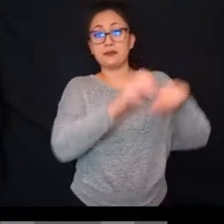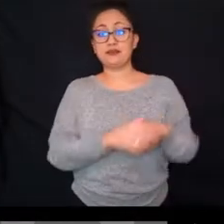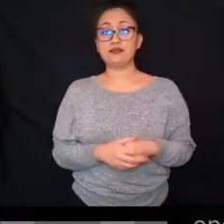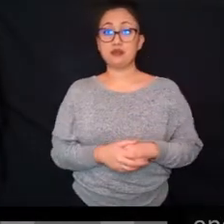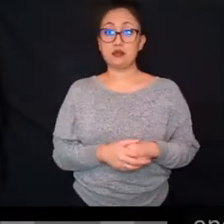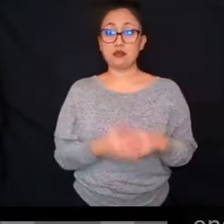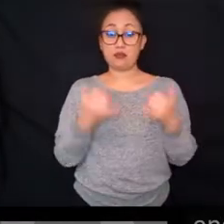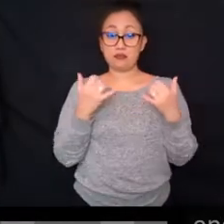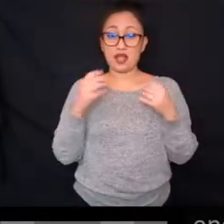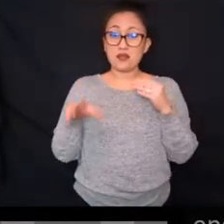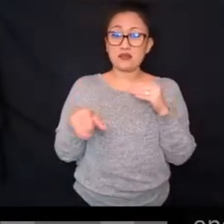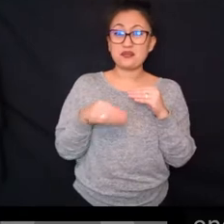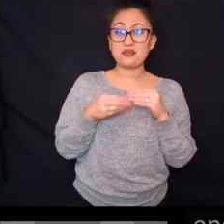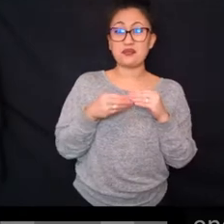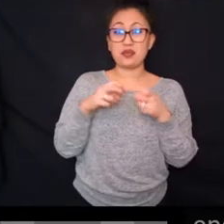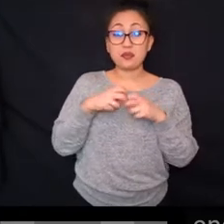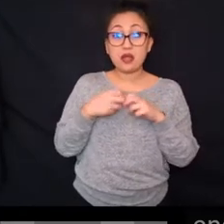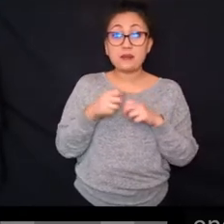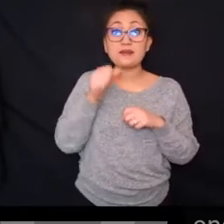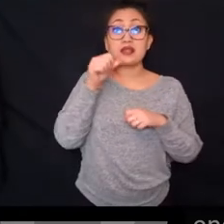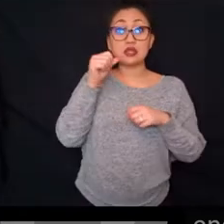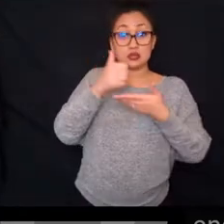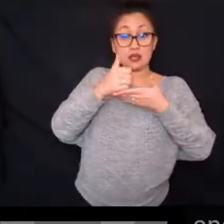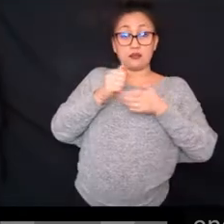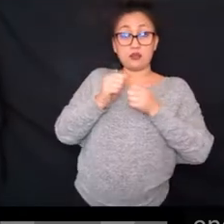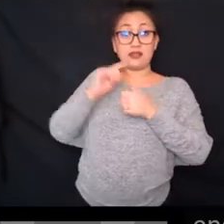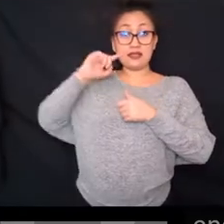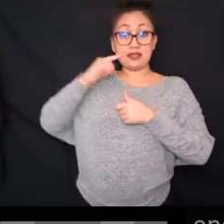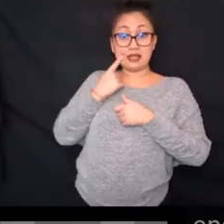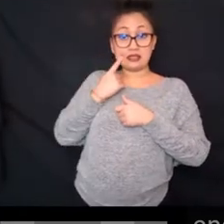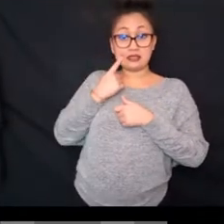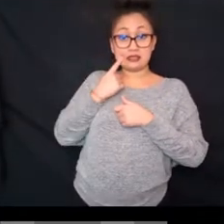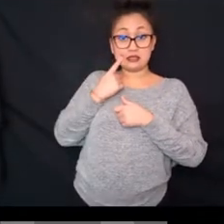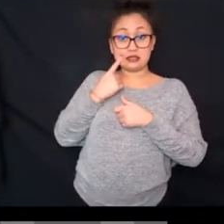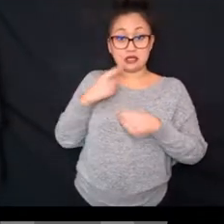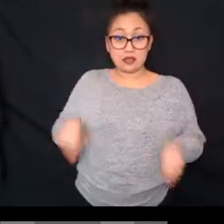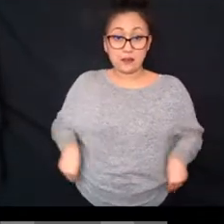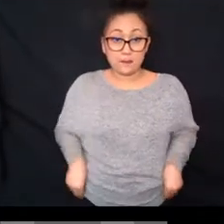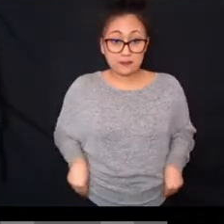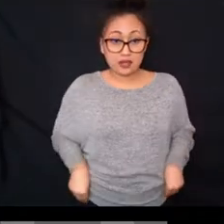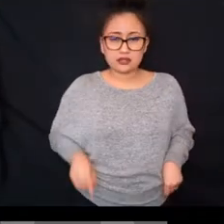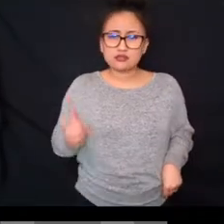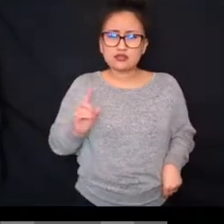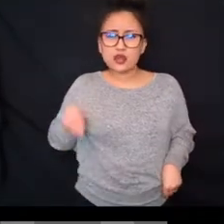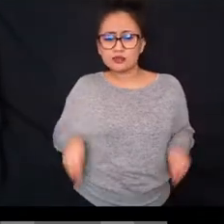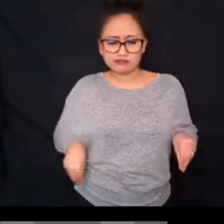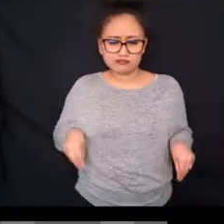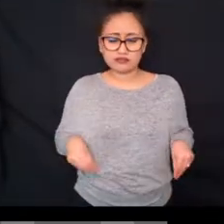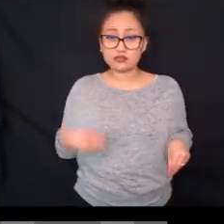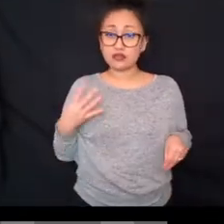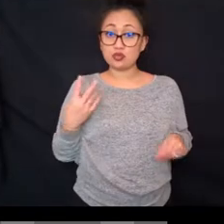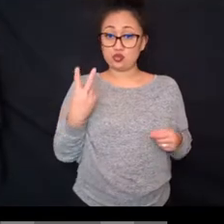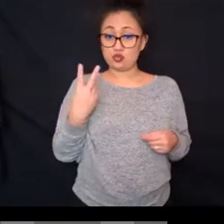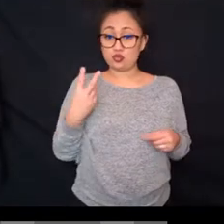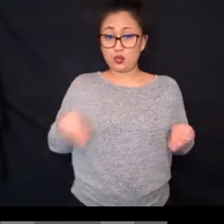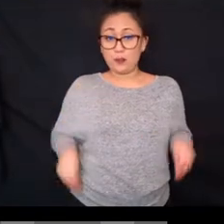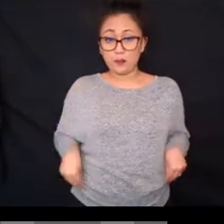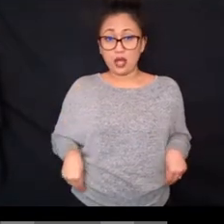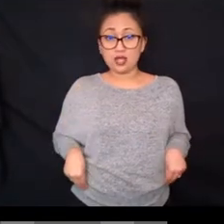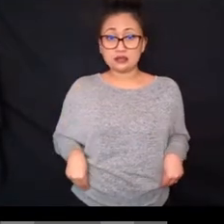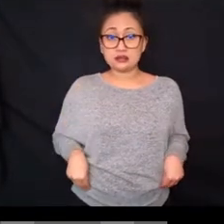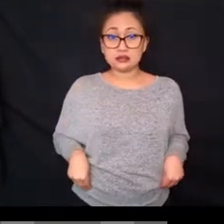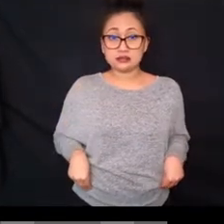problem. Yesterday, you helped me with the candy and which pocket we were going to put our candy in. We had 2 pockets and 4 pieces of candy. Well, today I've got another problem. Could you